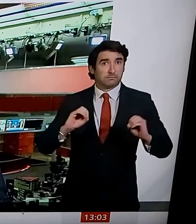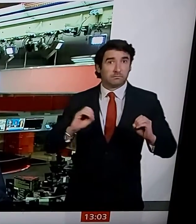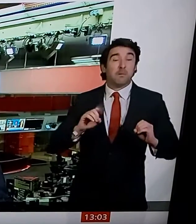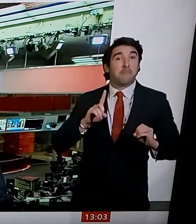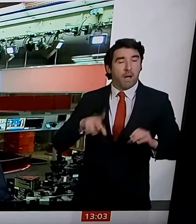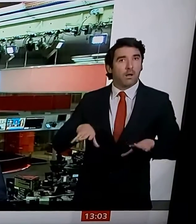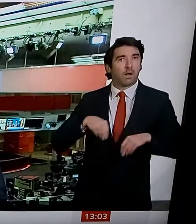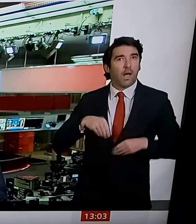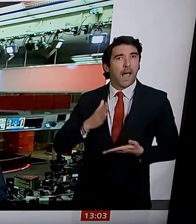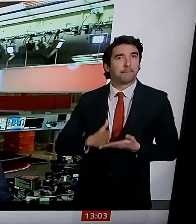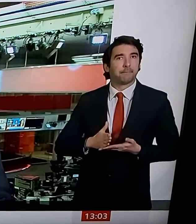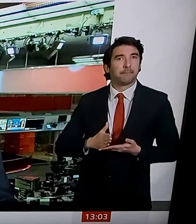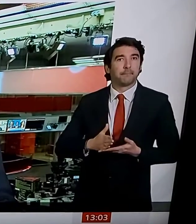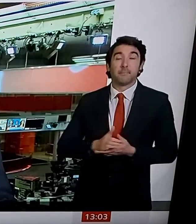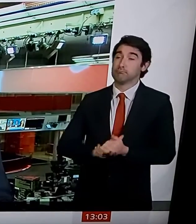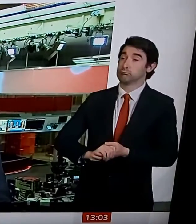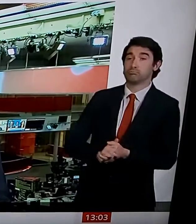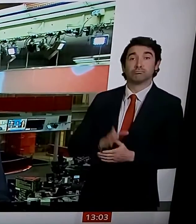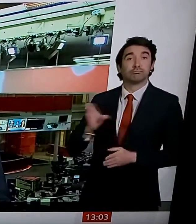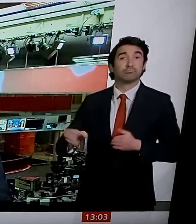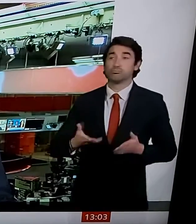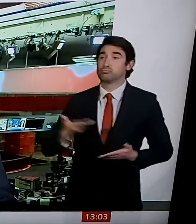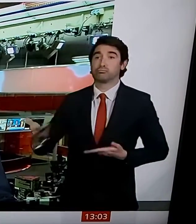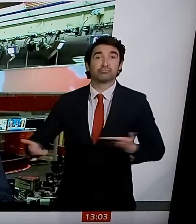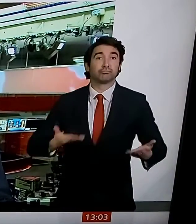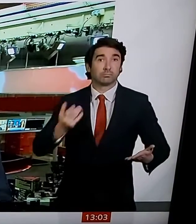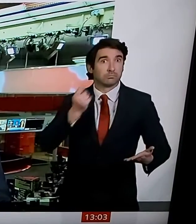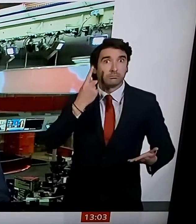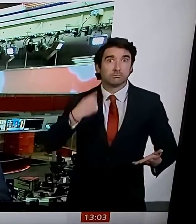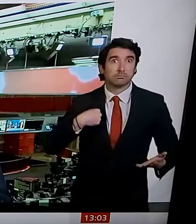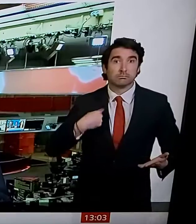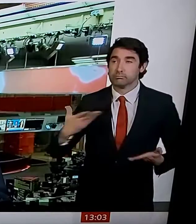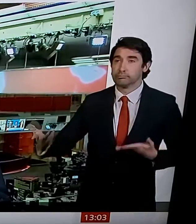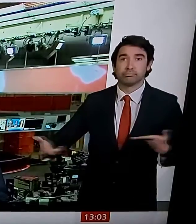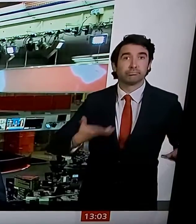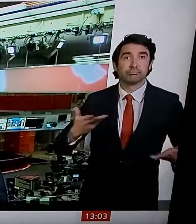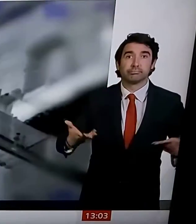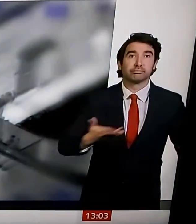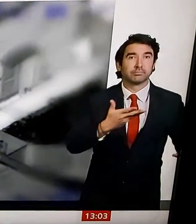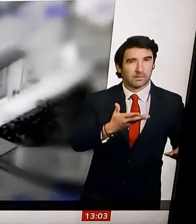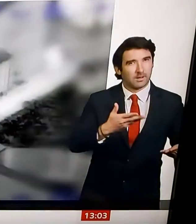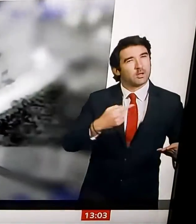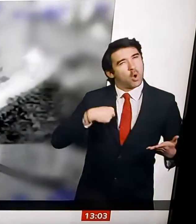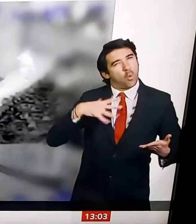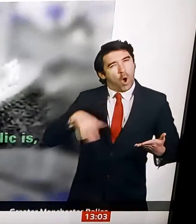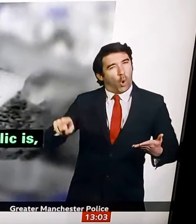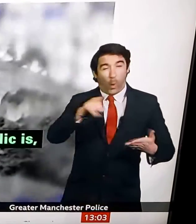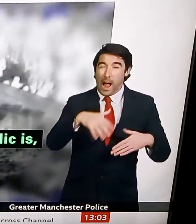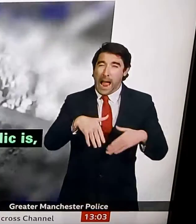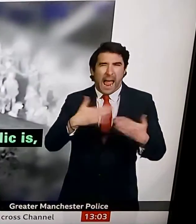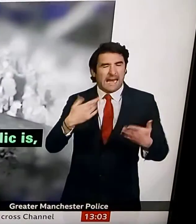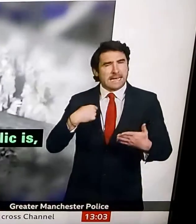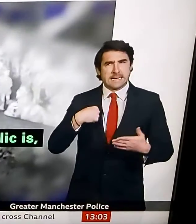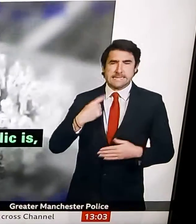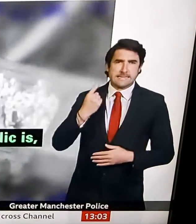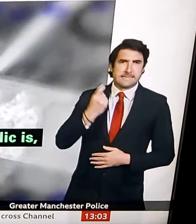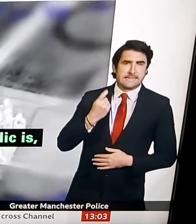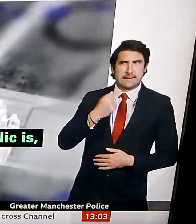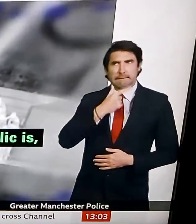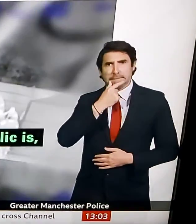getting tested. So the message to the public is, if in doubt, get a test. And other